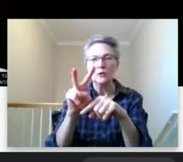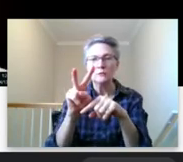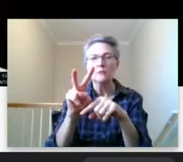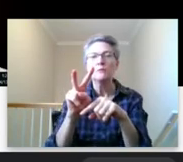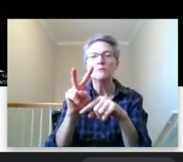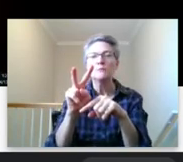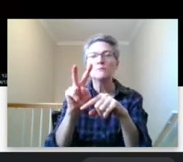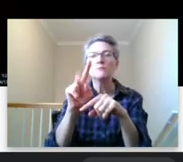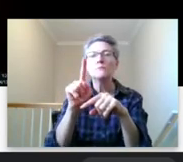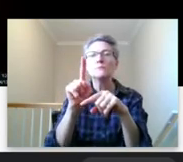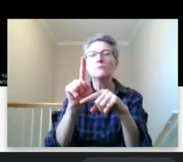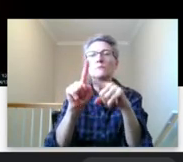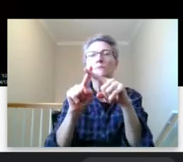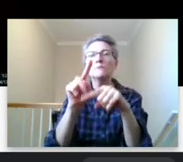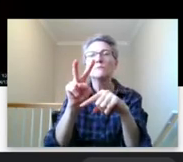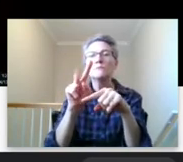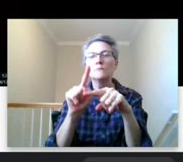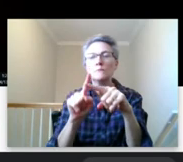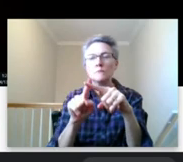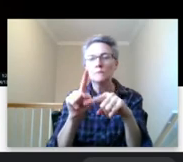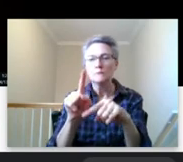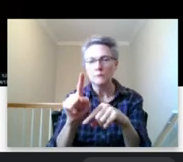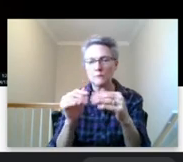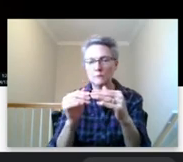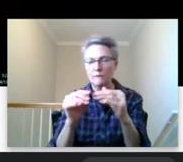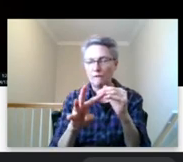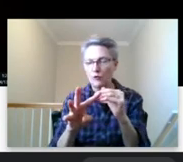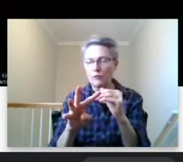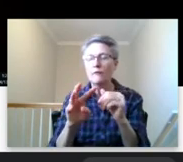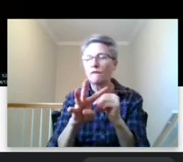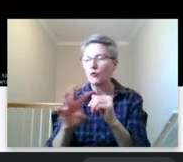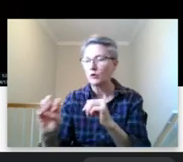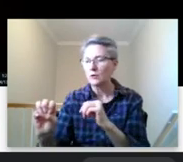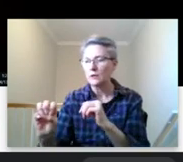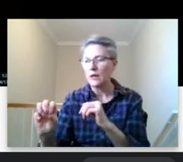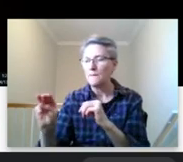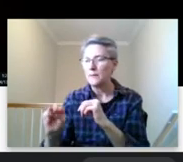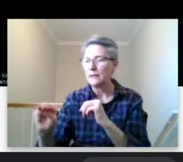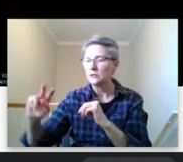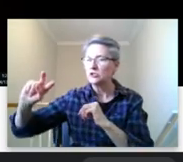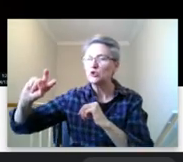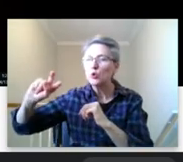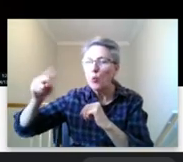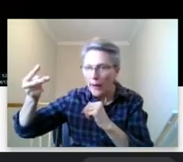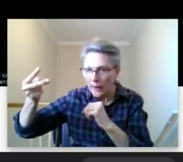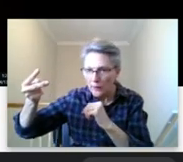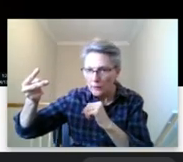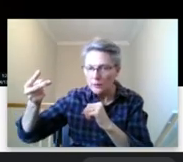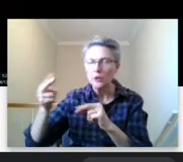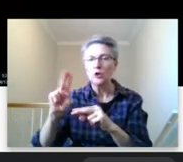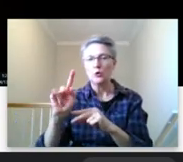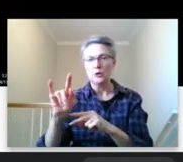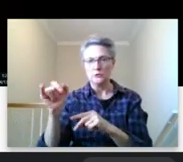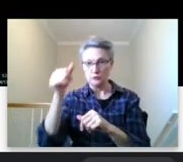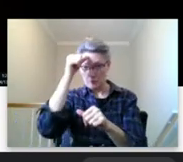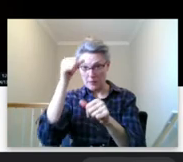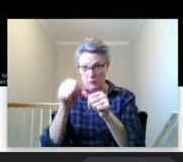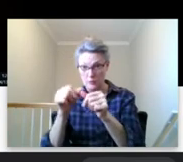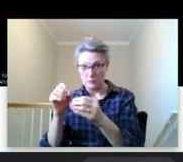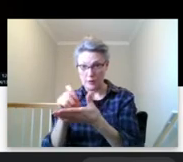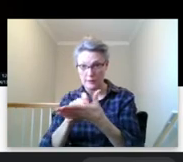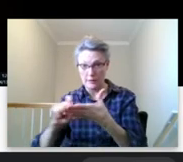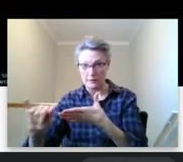4. So I have 40. And then, of course, don't forget our units, which is meters squared. So